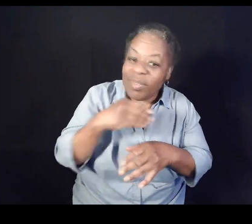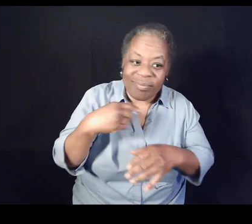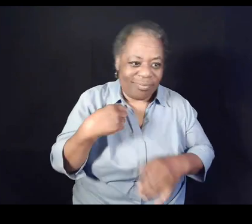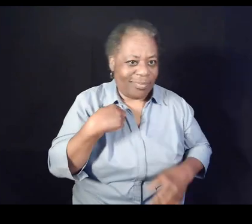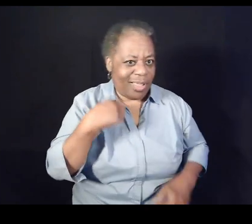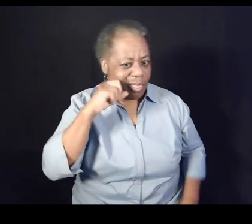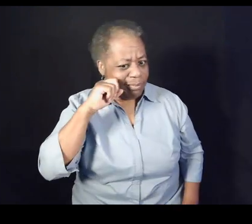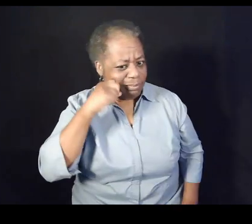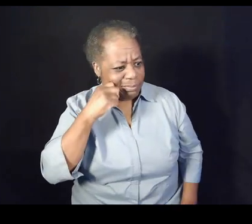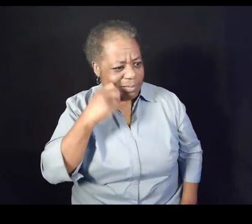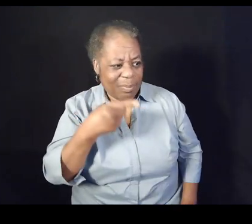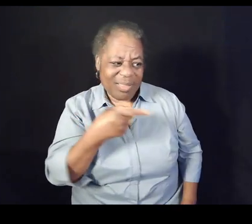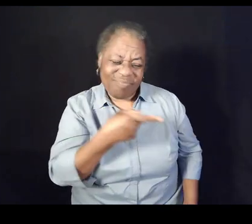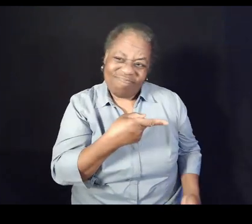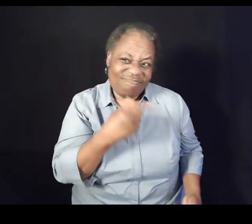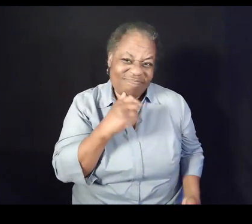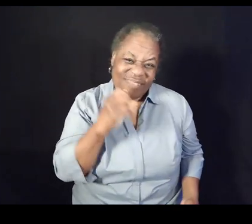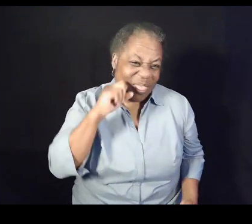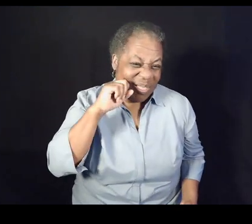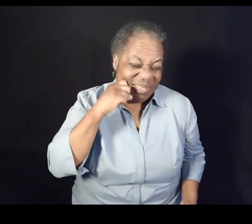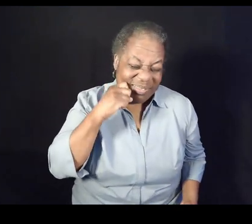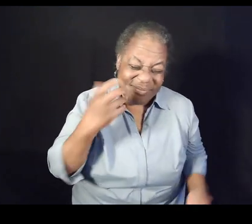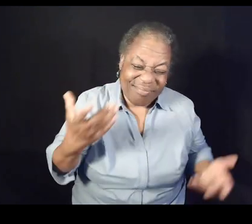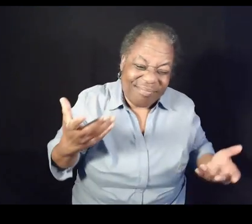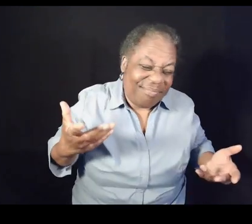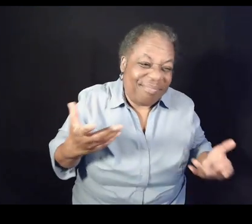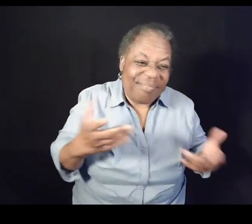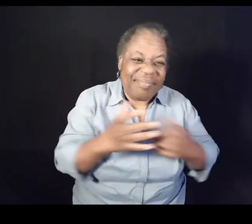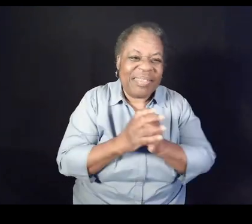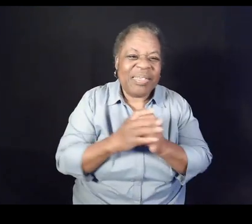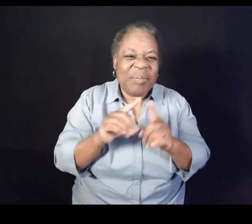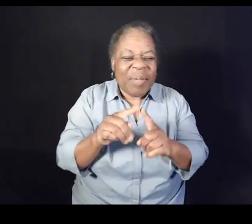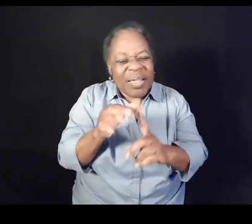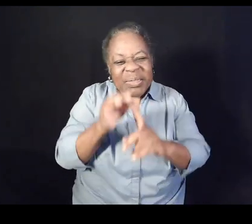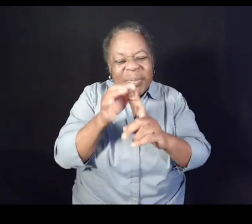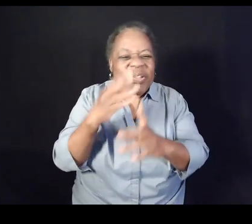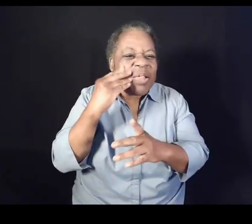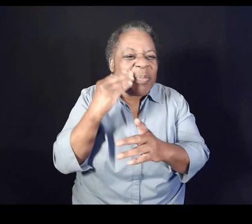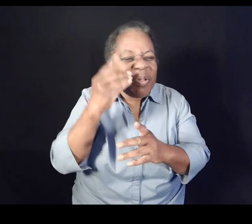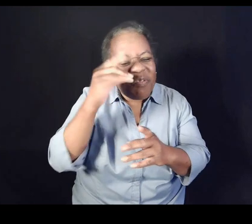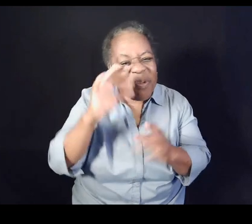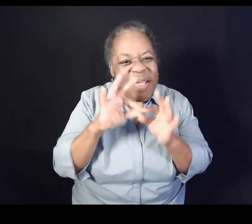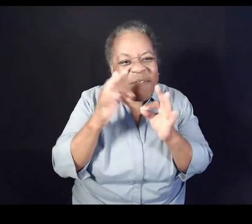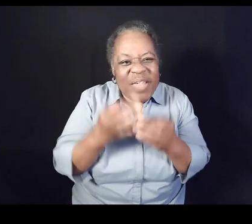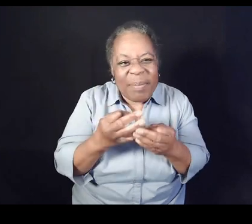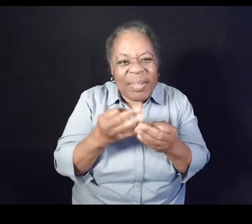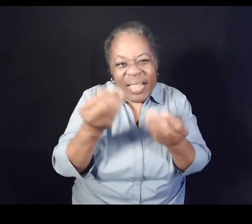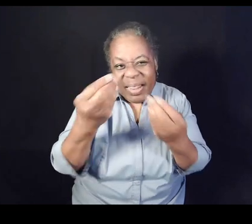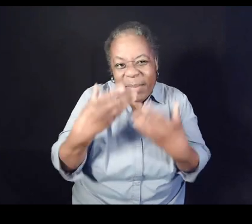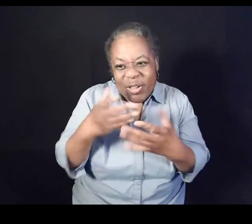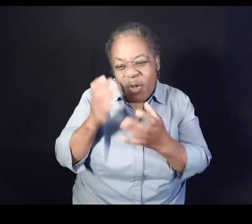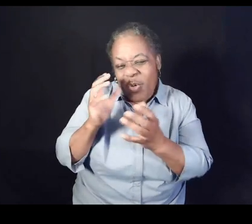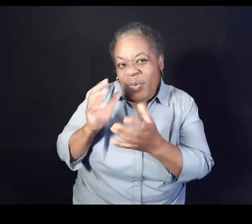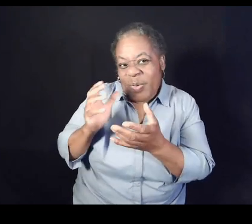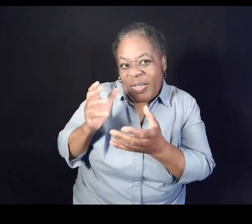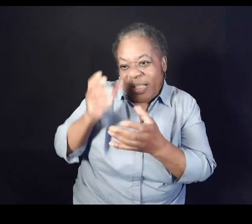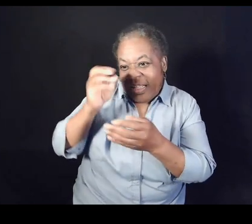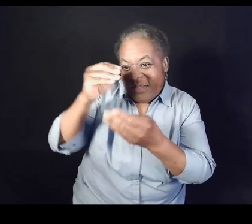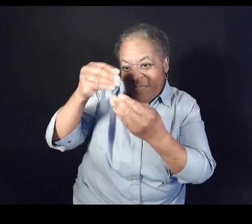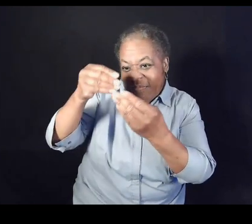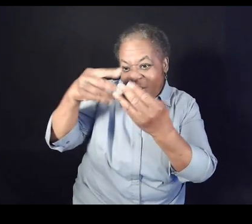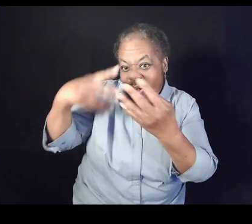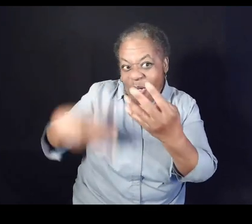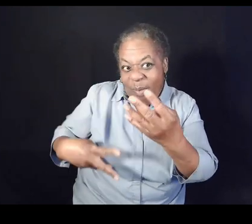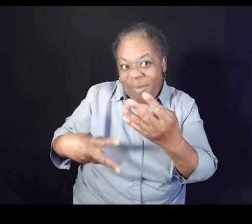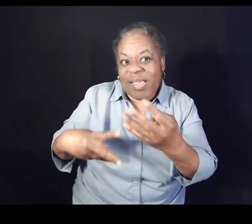I still think it was a pretty special experience for my family. Let me know in the chat or comments what you were doing during the eclipse. For those of us in the New